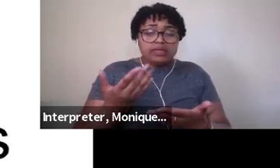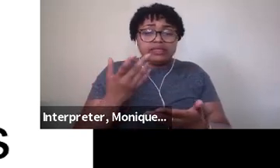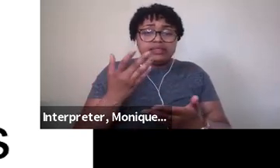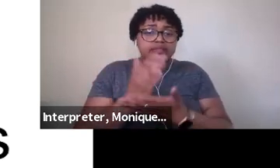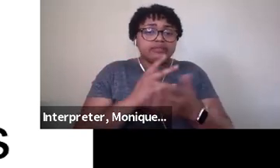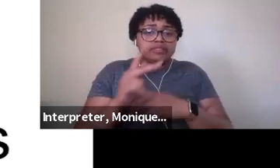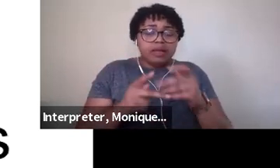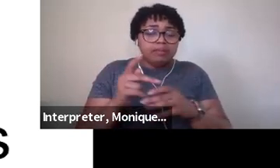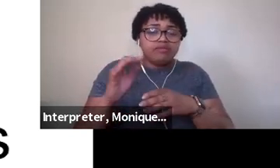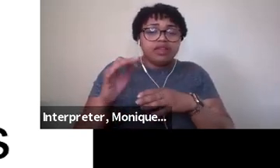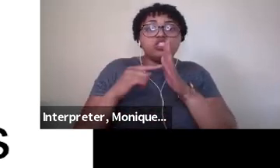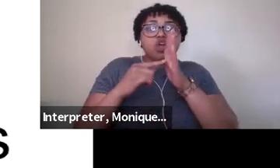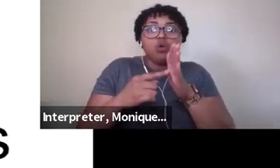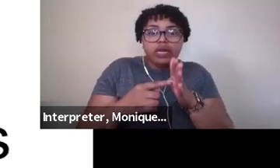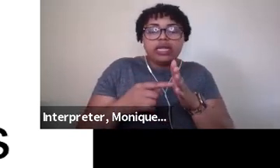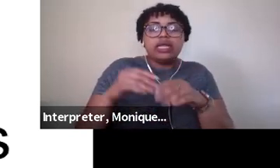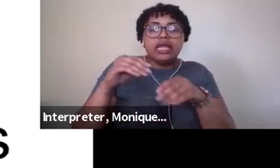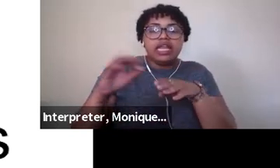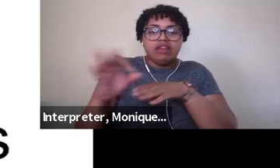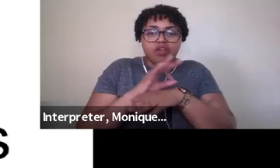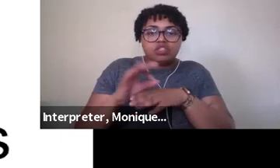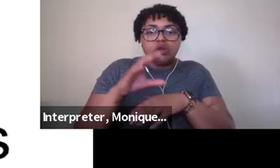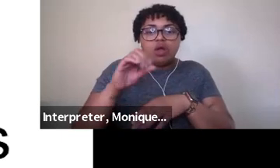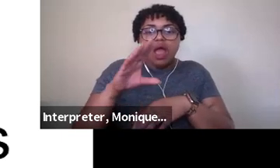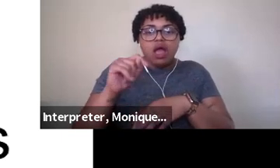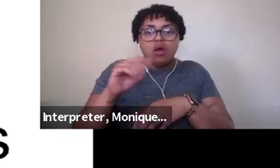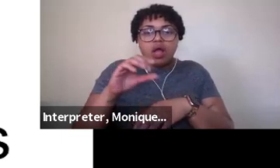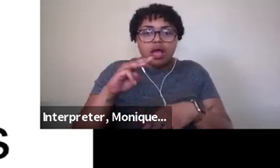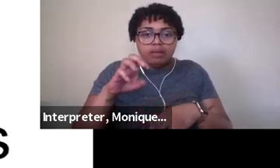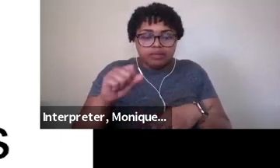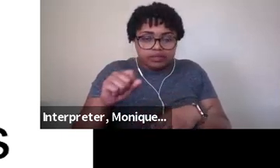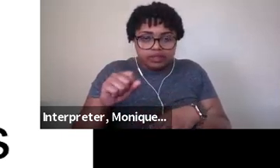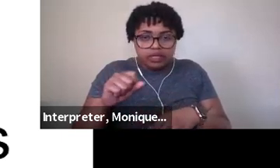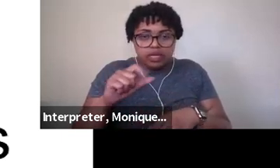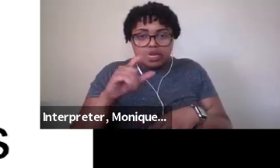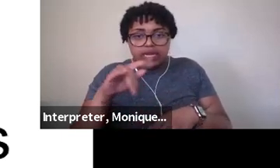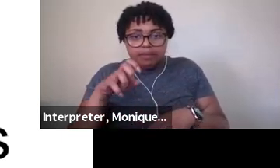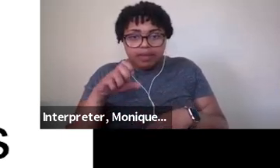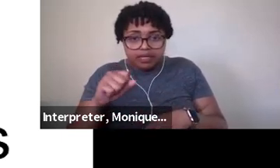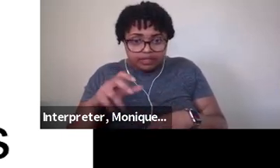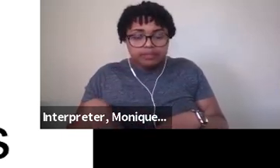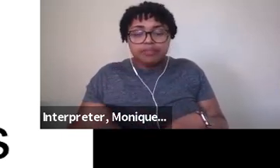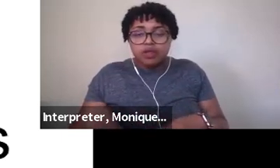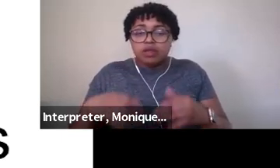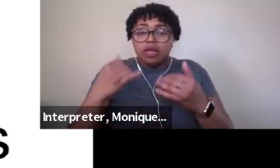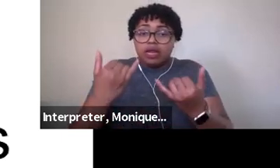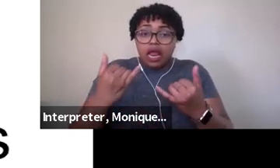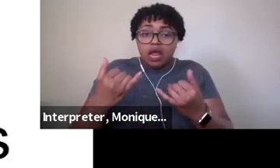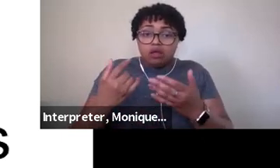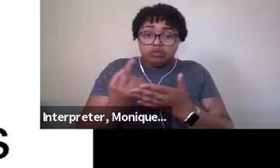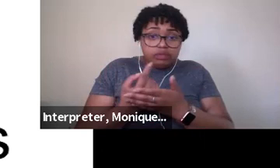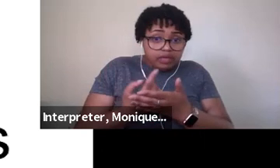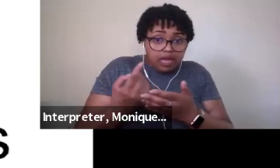might be revealed in functional outcomes relative to host lipids. And that some strains lead to an increase in fat tissue, whereas some